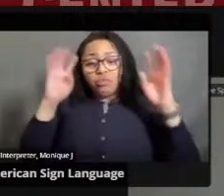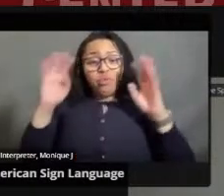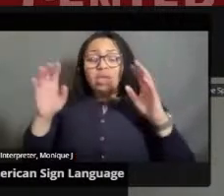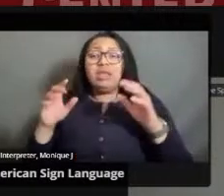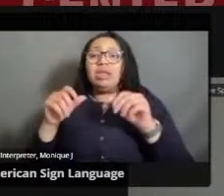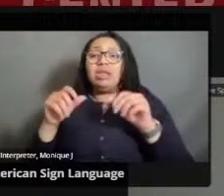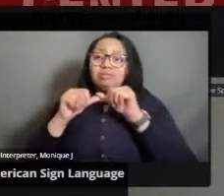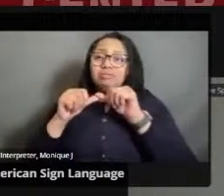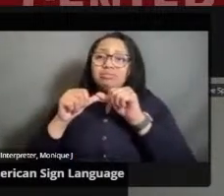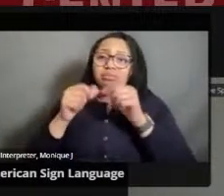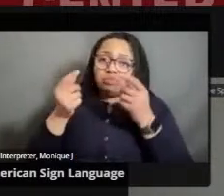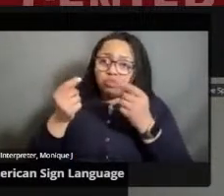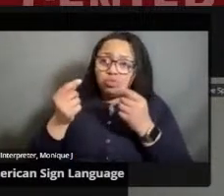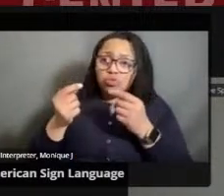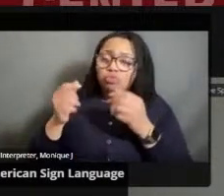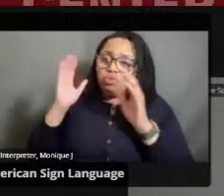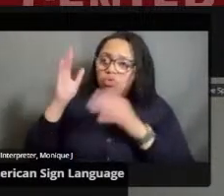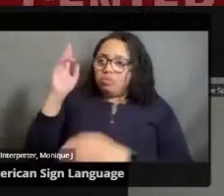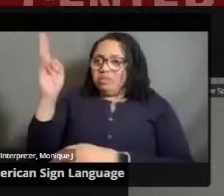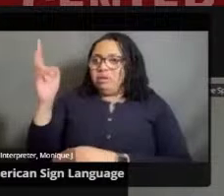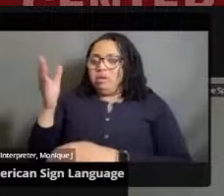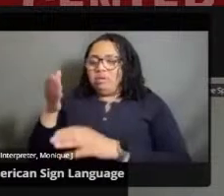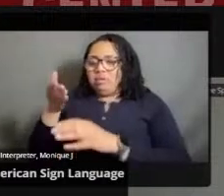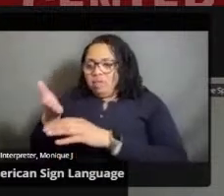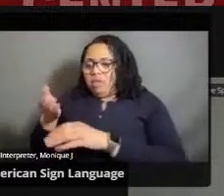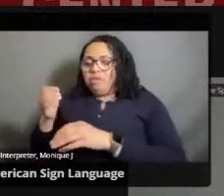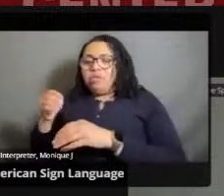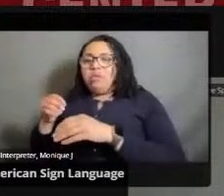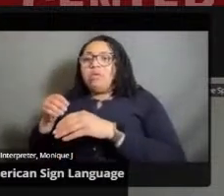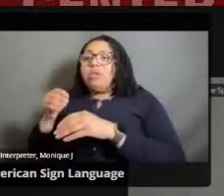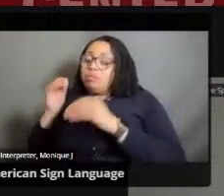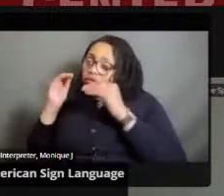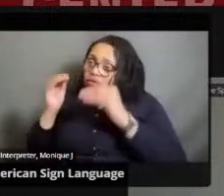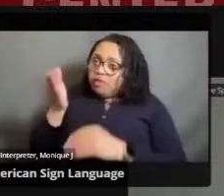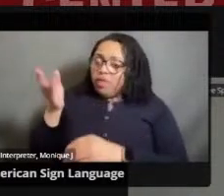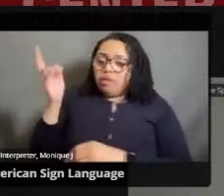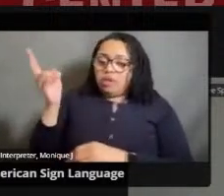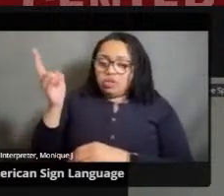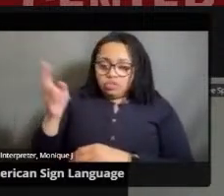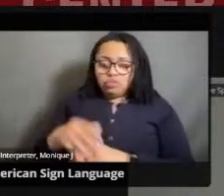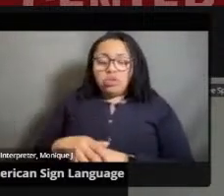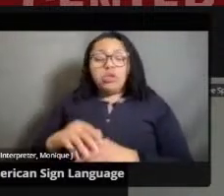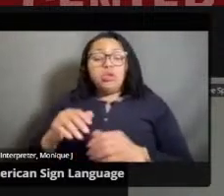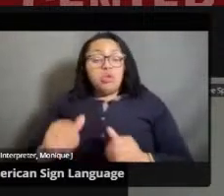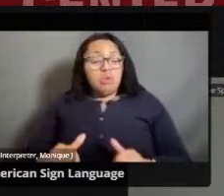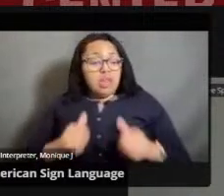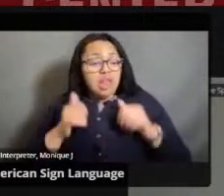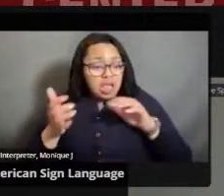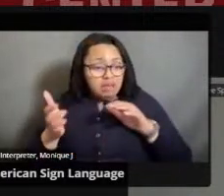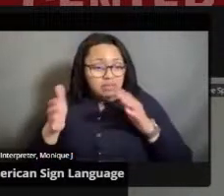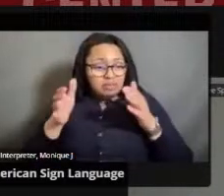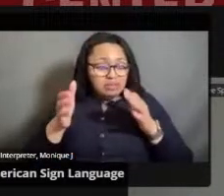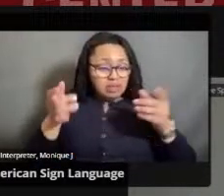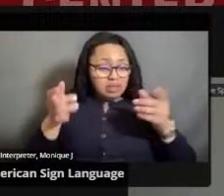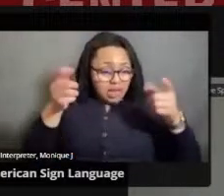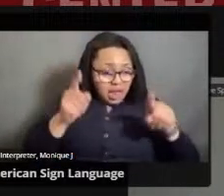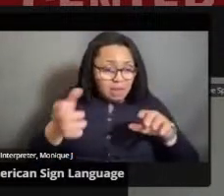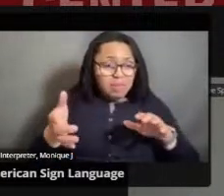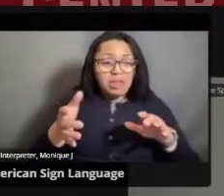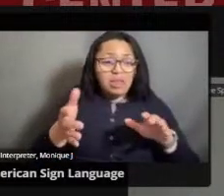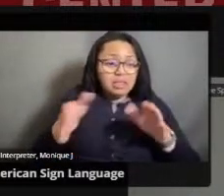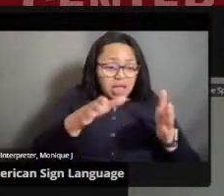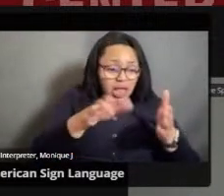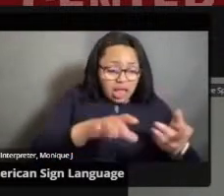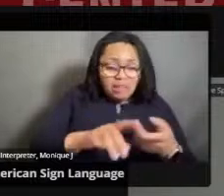and ascribed to Gaza. And when the lies are shed and the politicians and their hypocrisy fall away